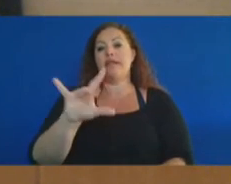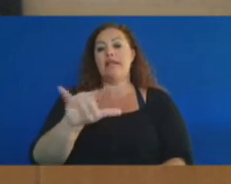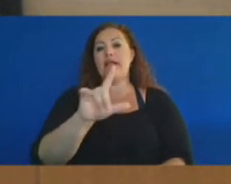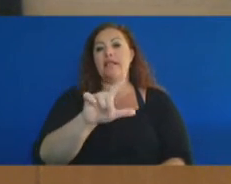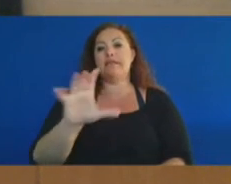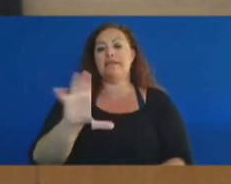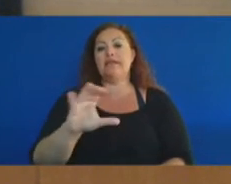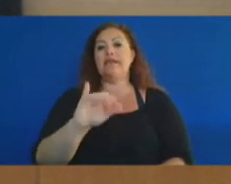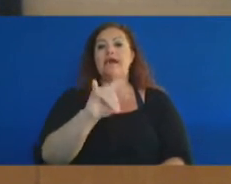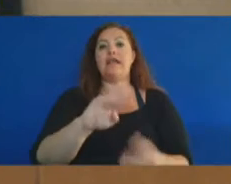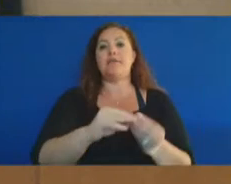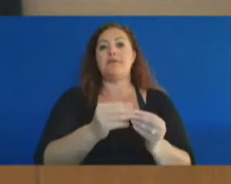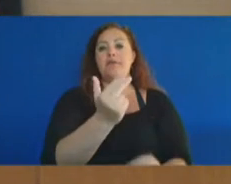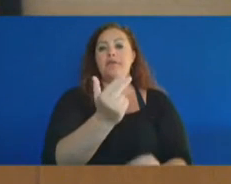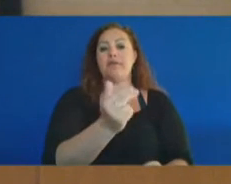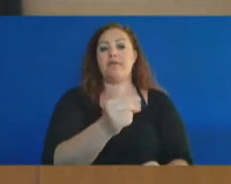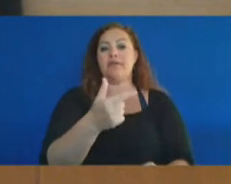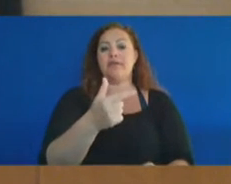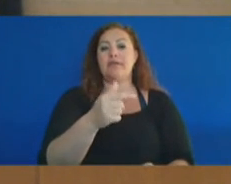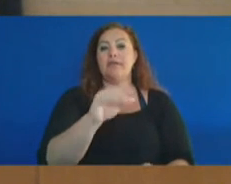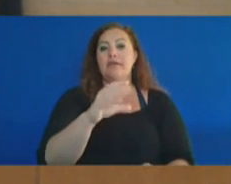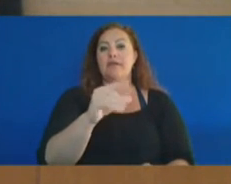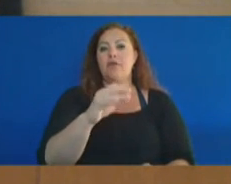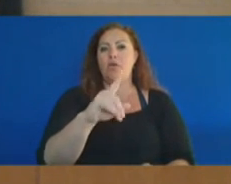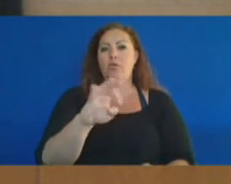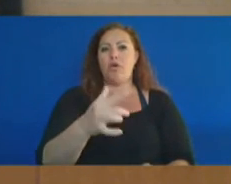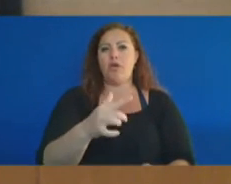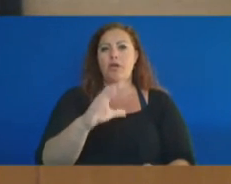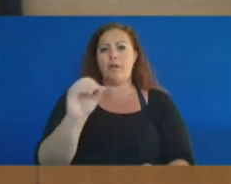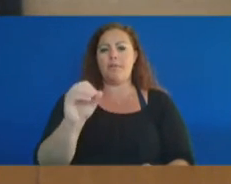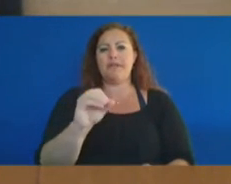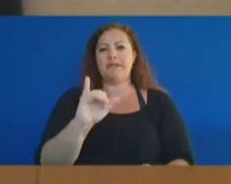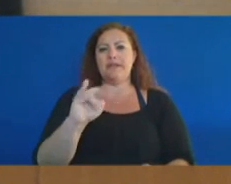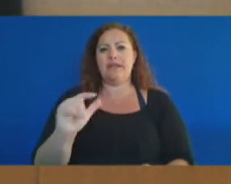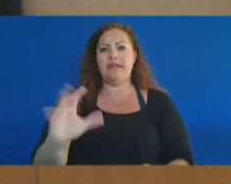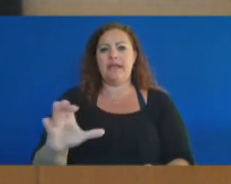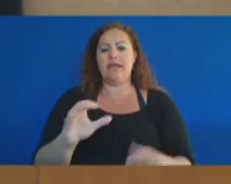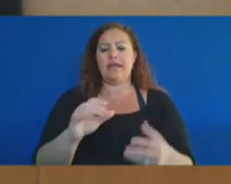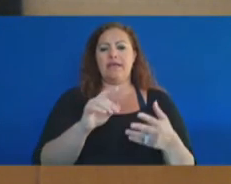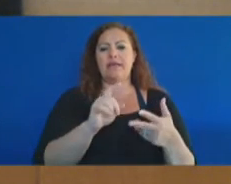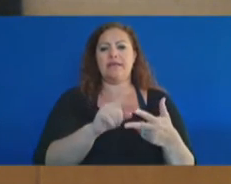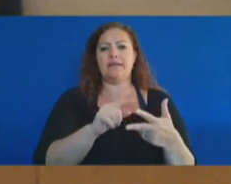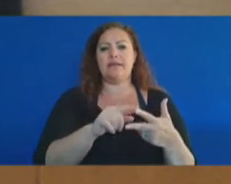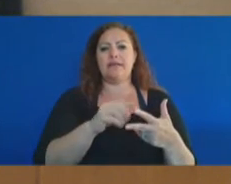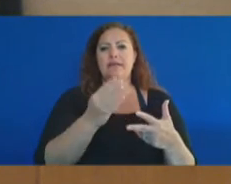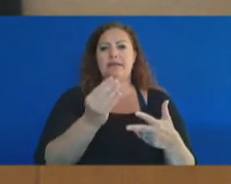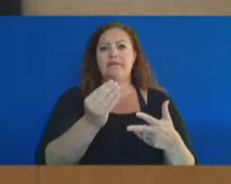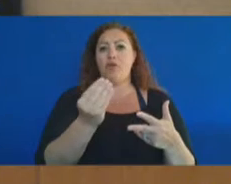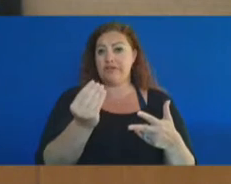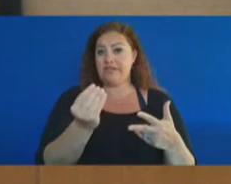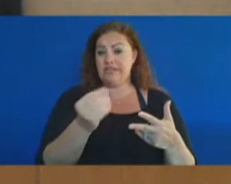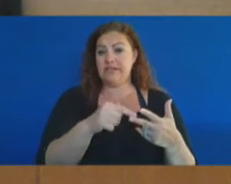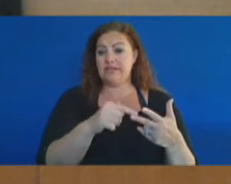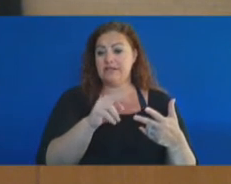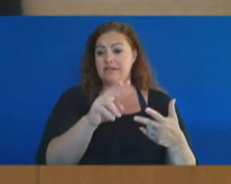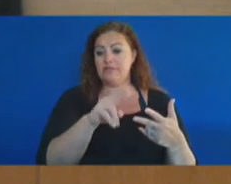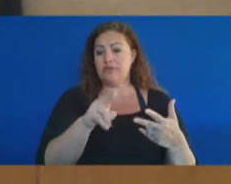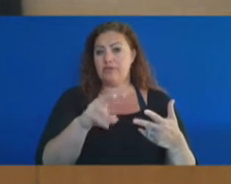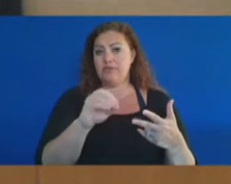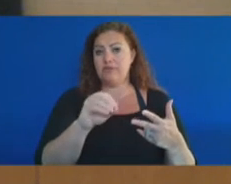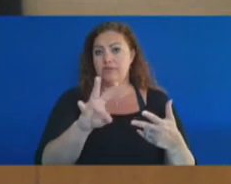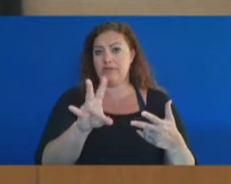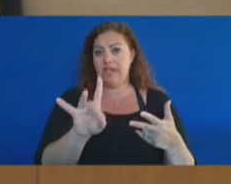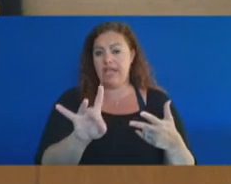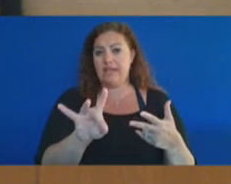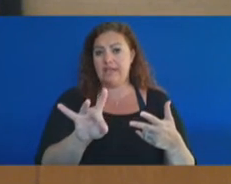13 Goldberg company's Inc that's petition 2021 213 item 14 2022 078 by Siri Ventures